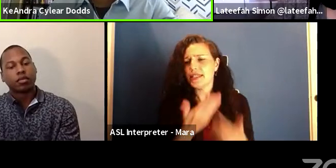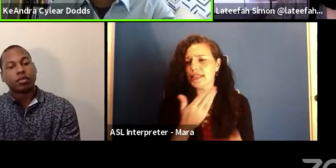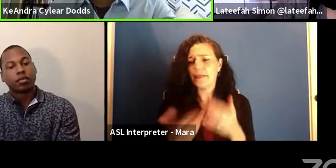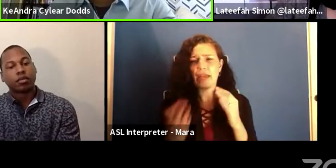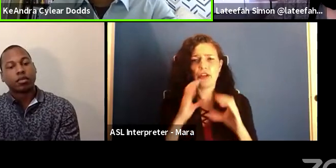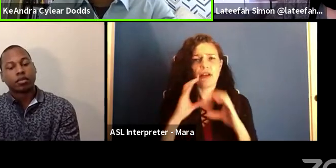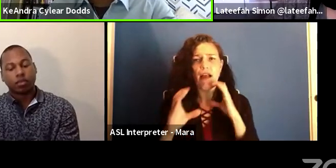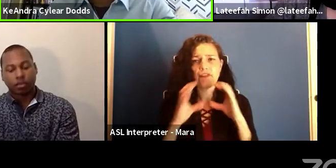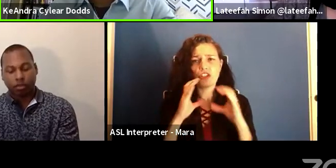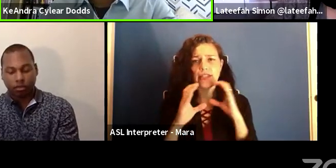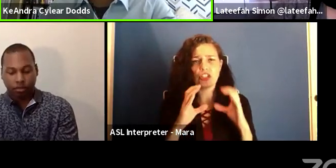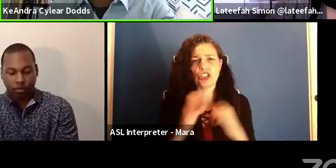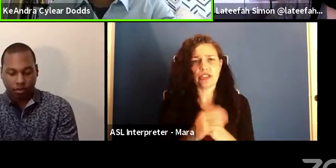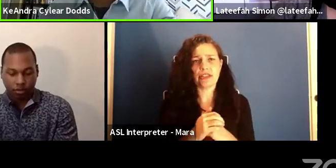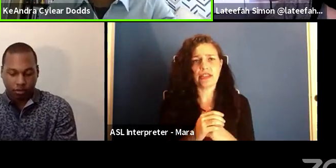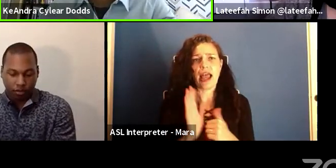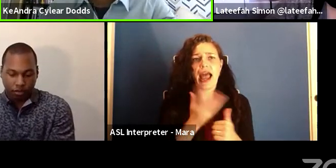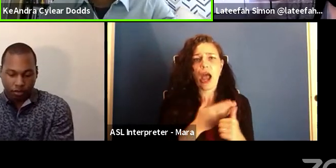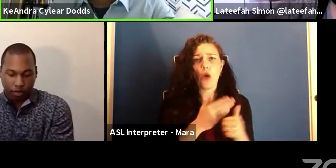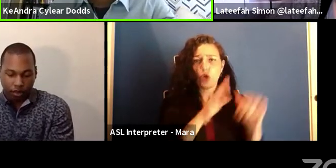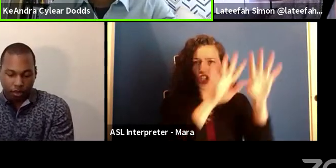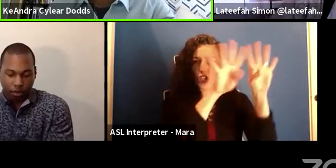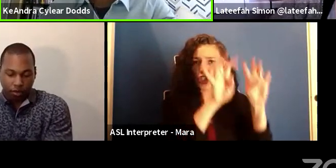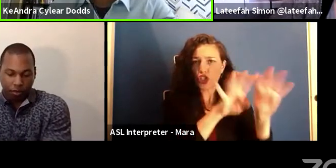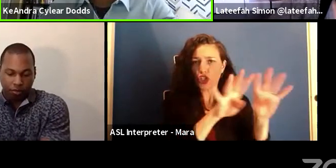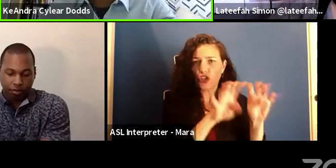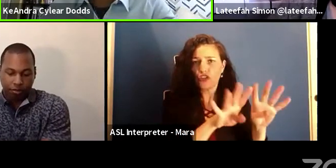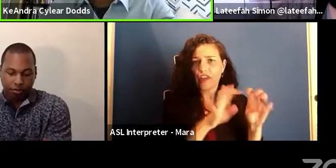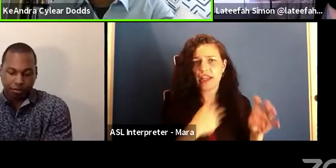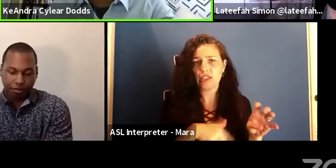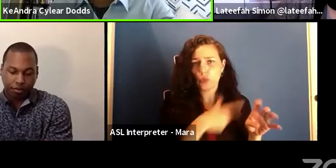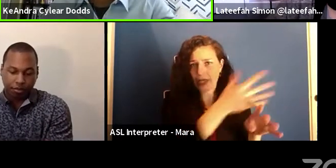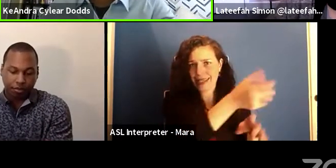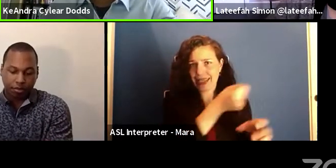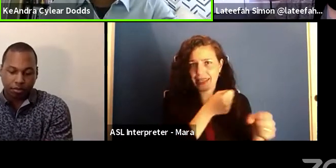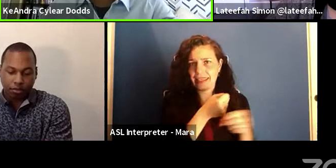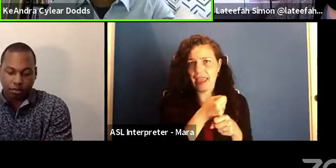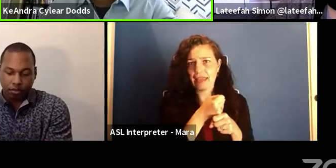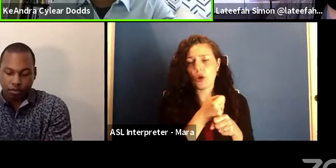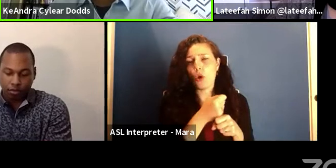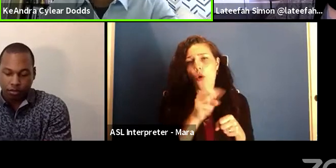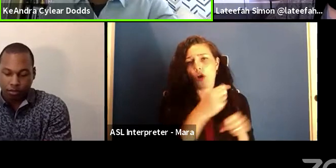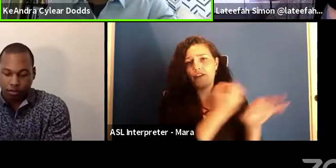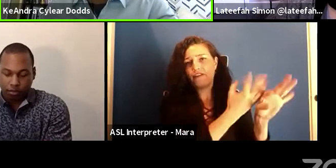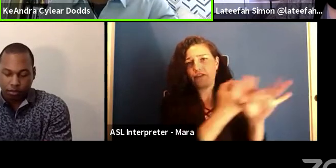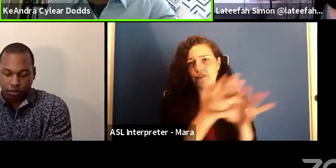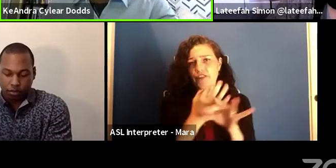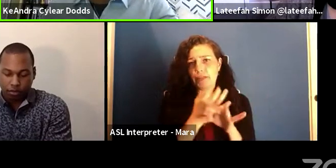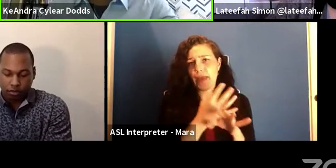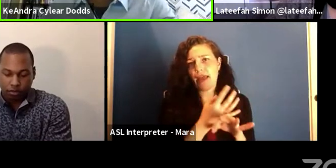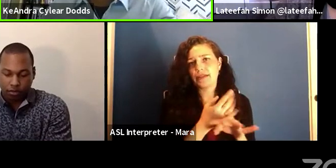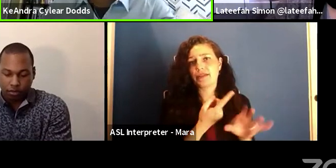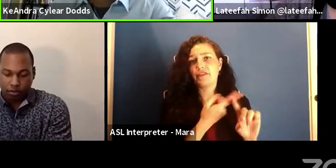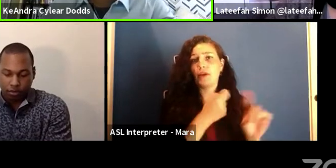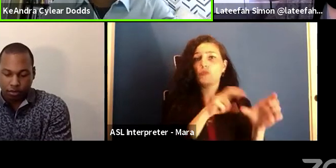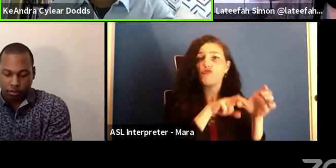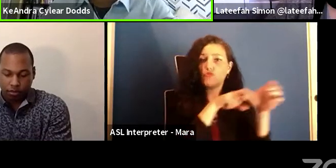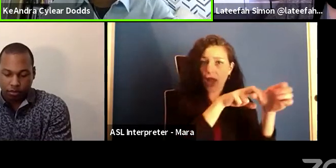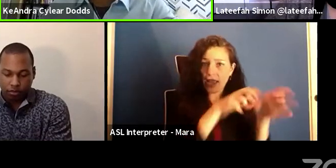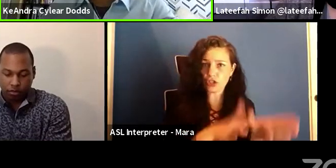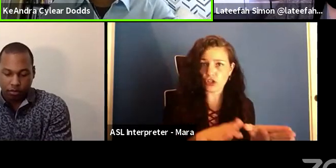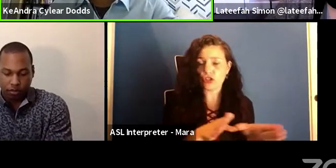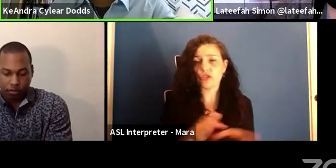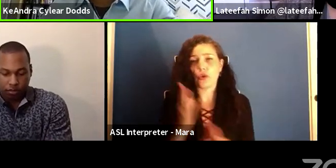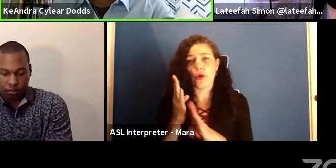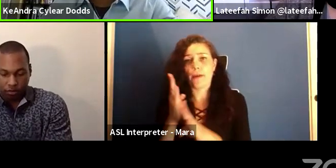you know, our community, our surveys that we get from riders, the feedback we get from some of our bus drivers, homelessness has increased on our system. And we know that, and we